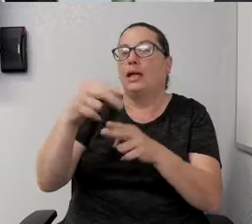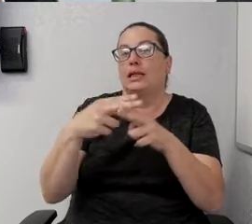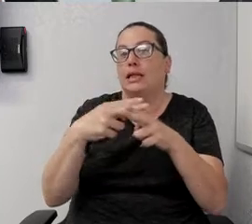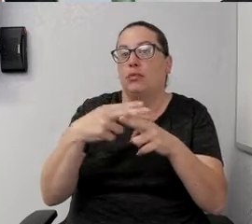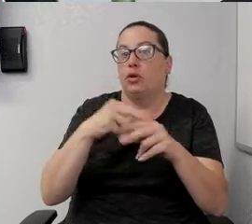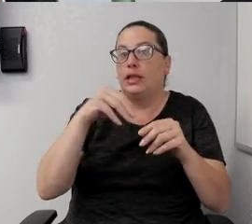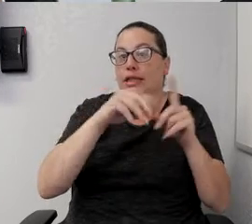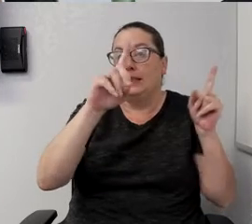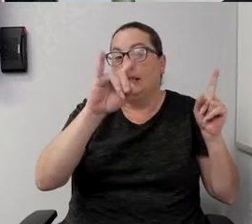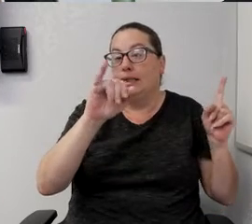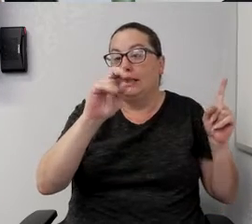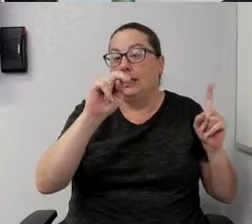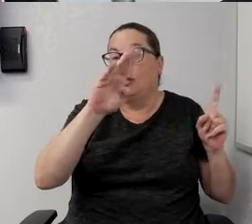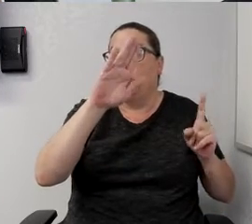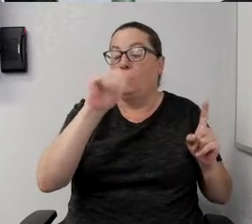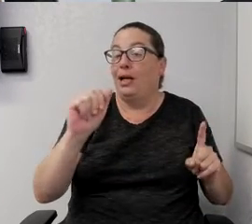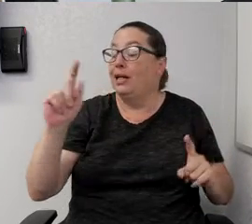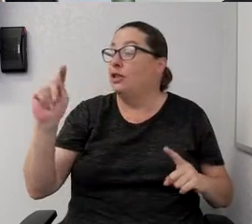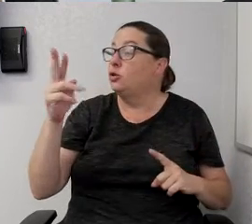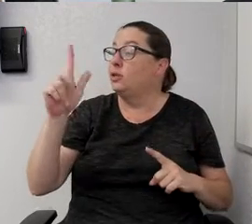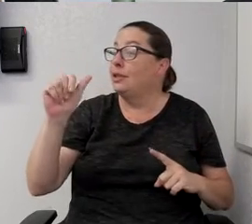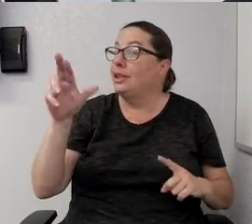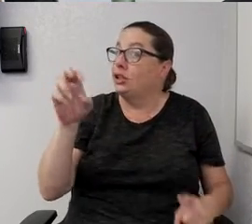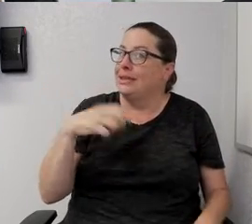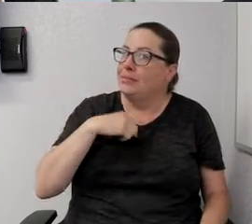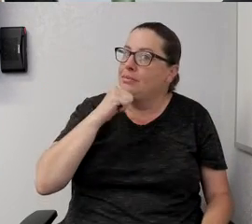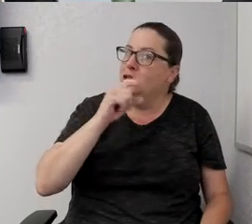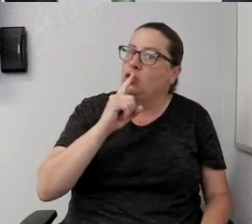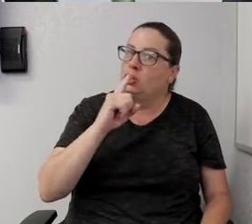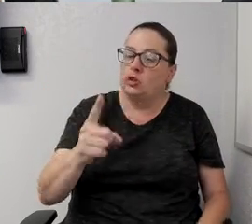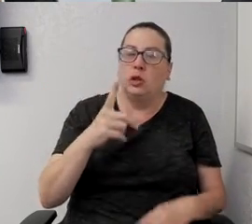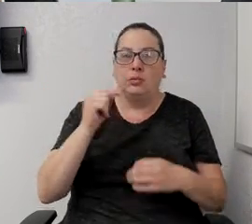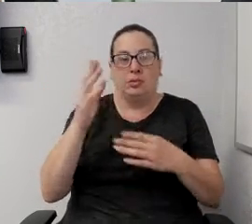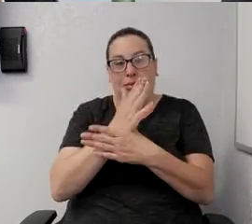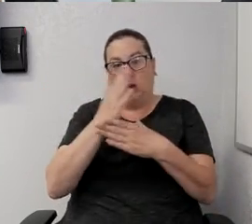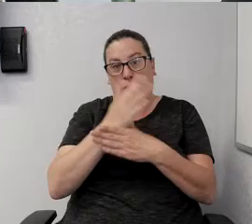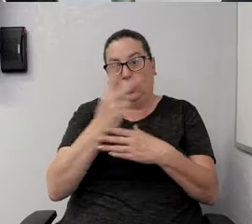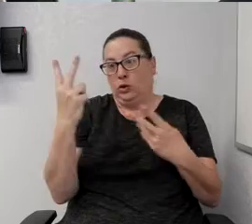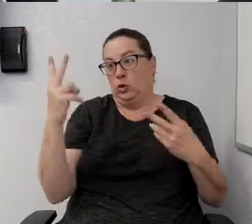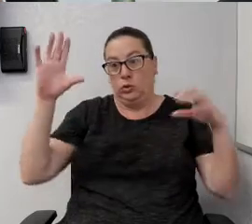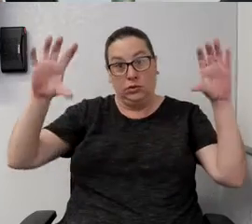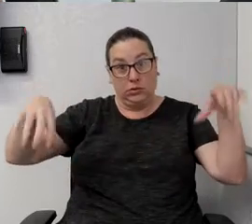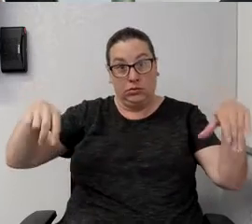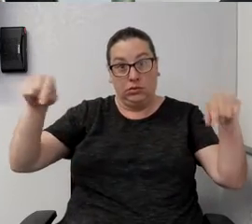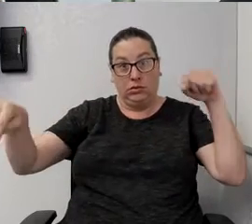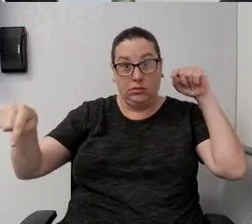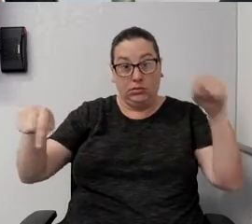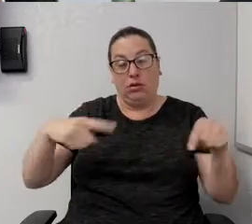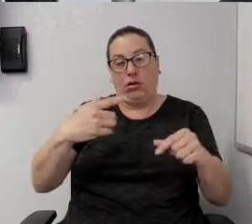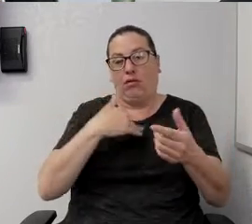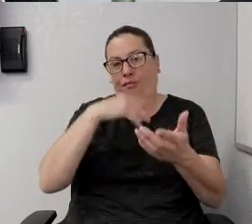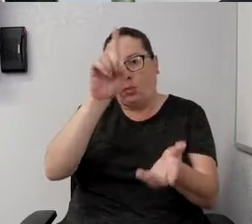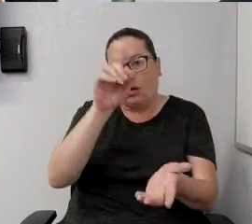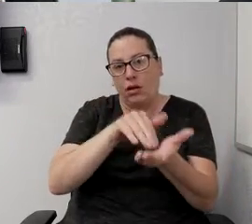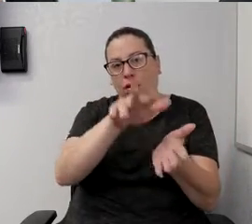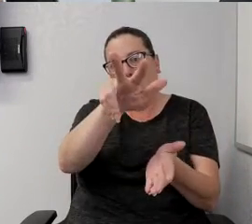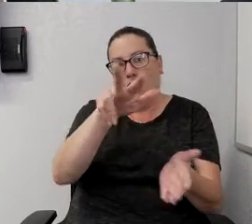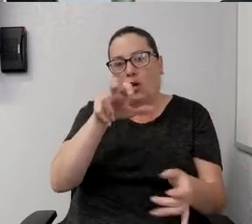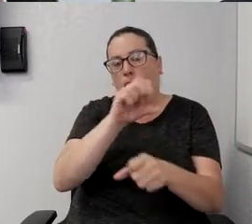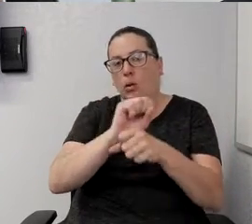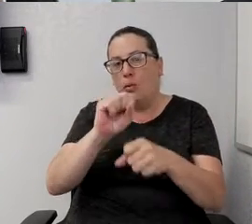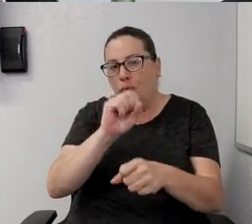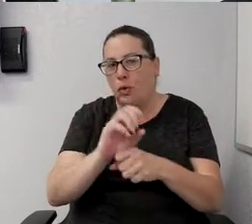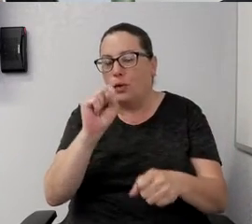about Tulare, but between the two plants, they had 1,300 employees. So it's highly likely that we'll continue to